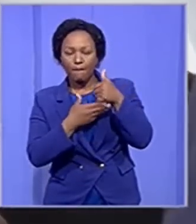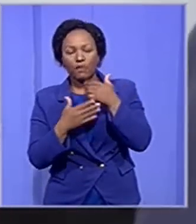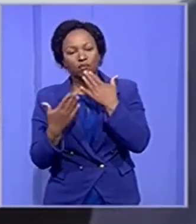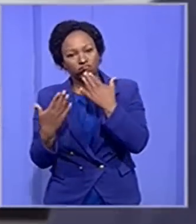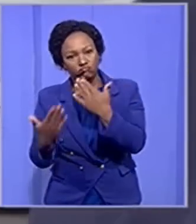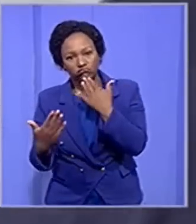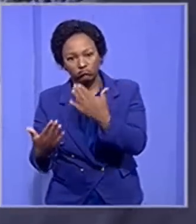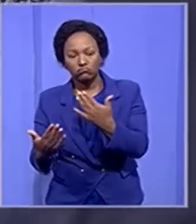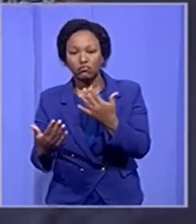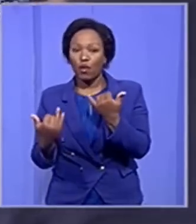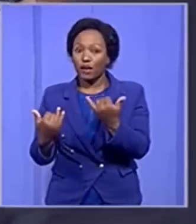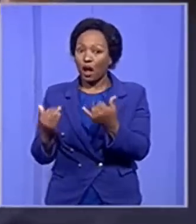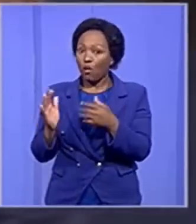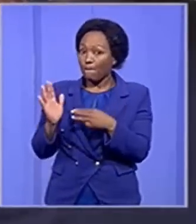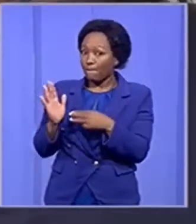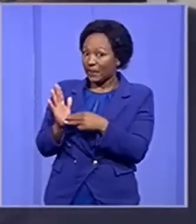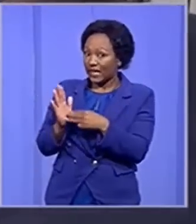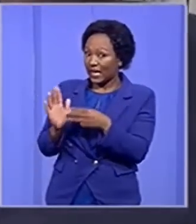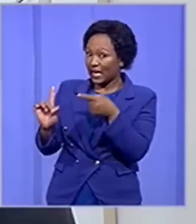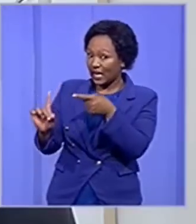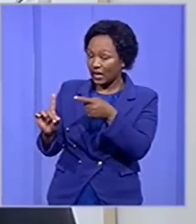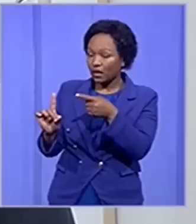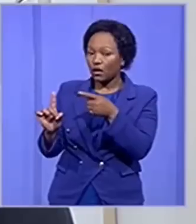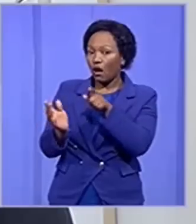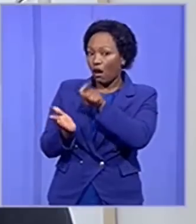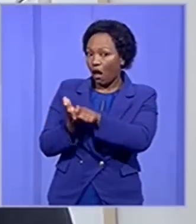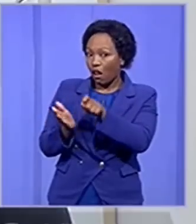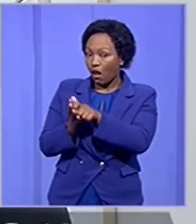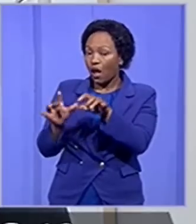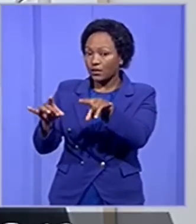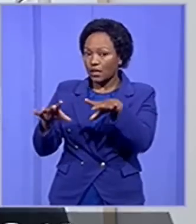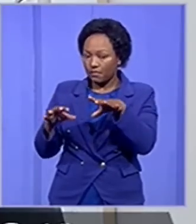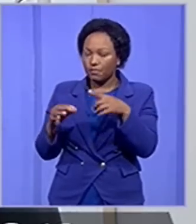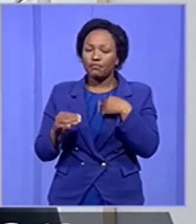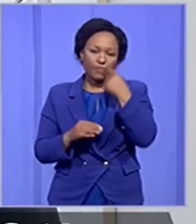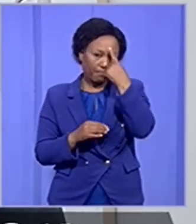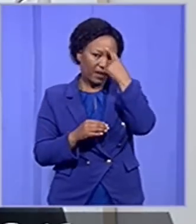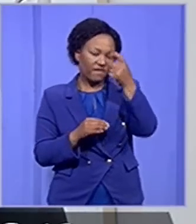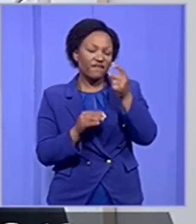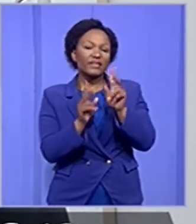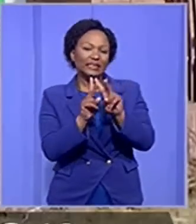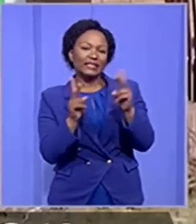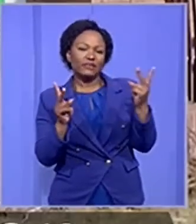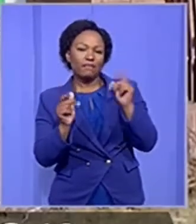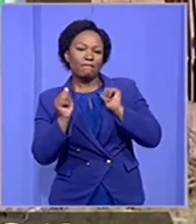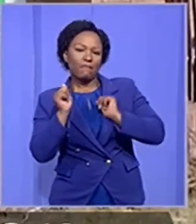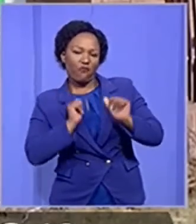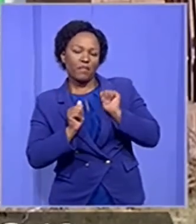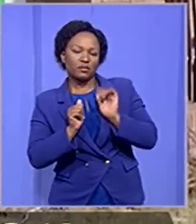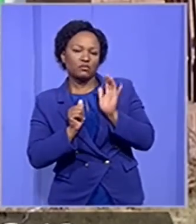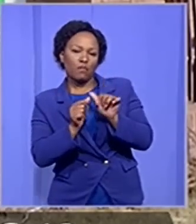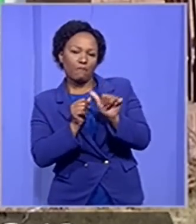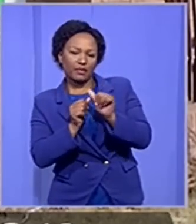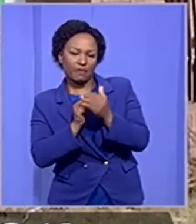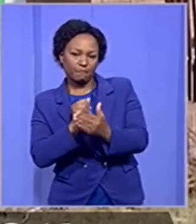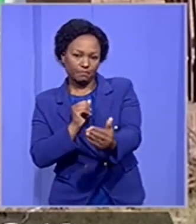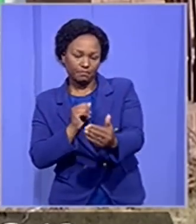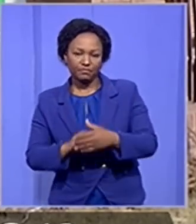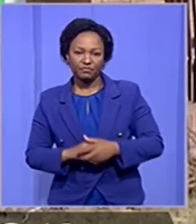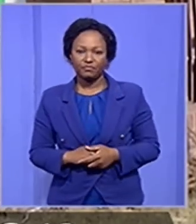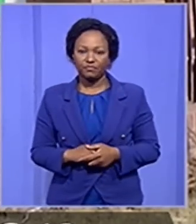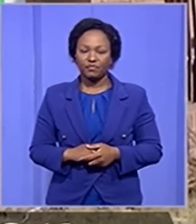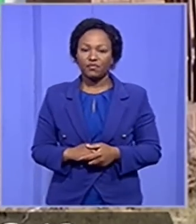dira matric ebile ba kwala, ke tshepa gore go tla nna le the difference from her performance. Mme fela o ipotsa gore